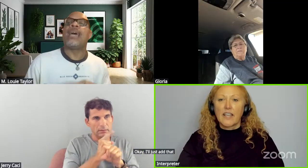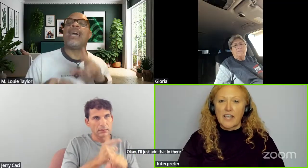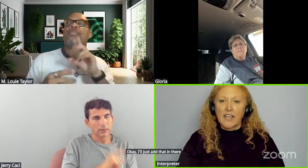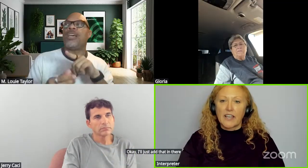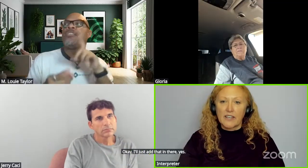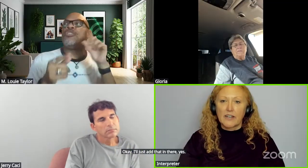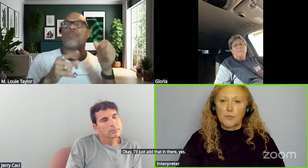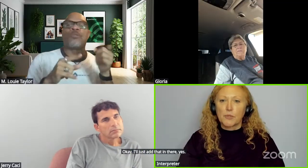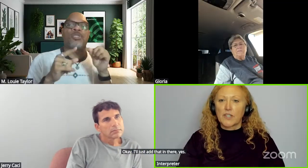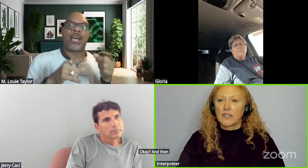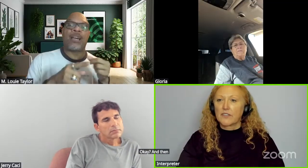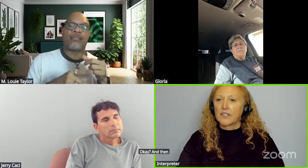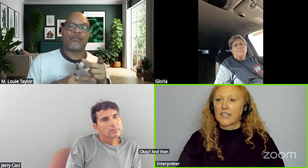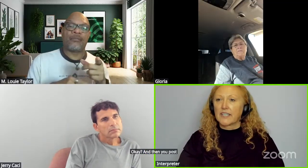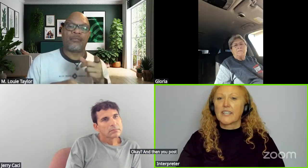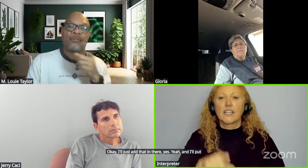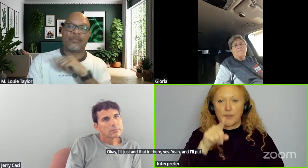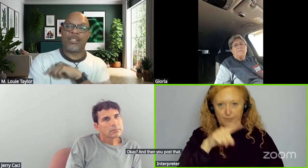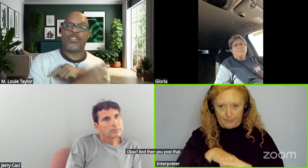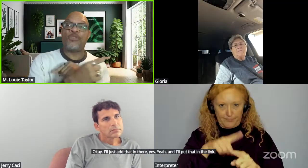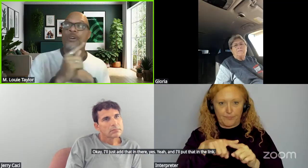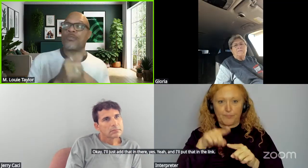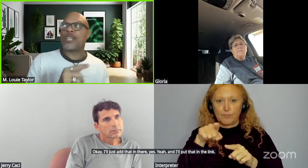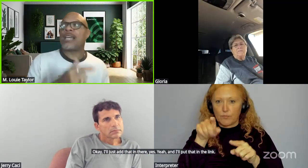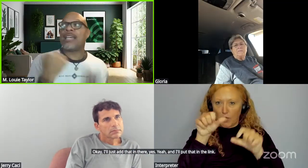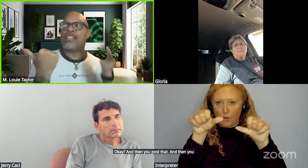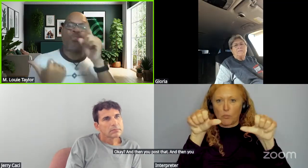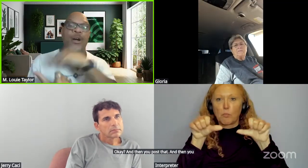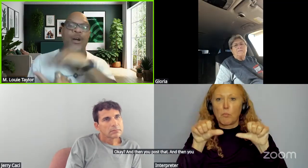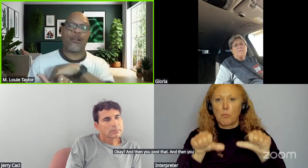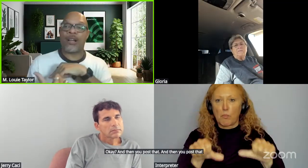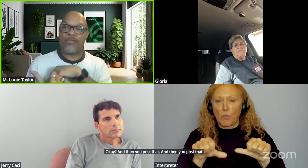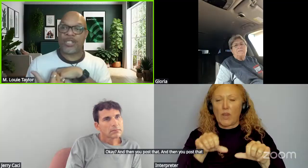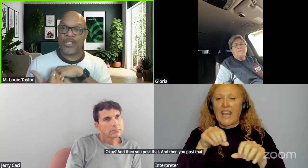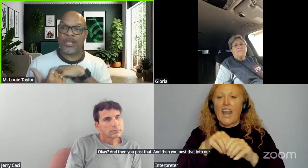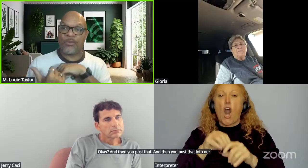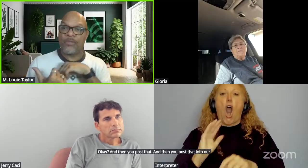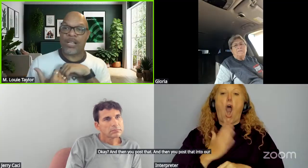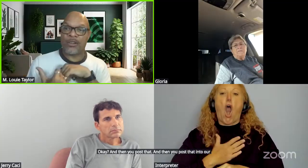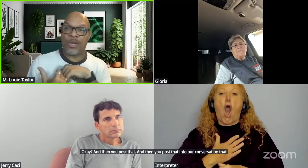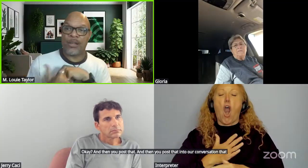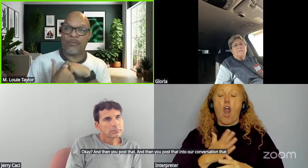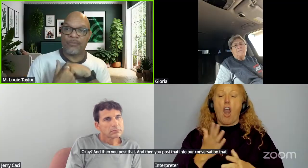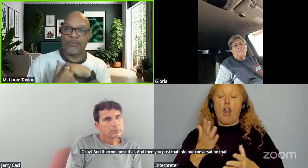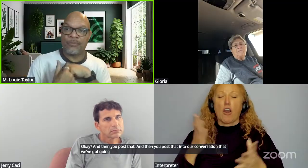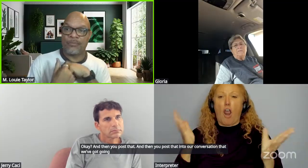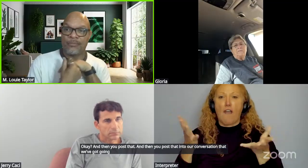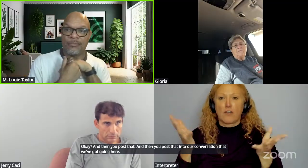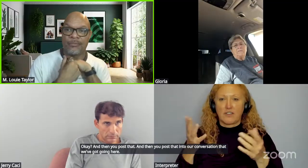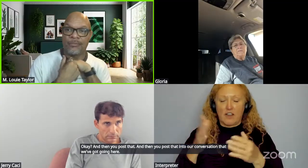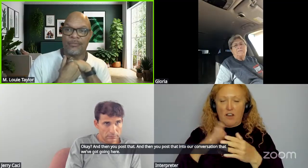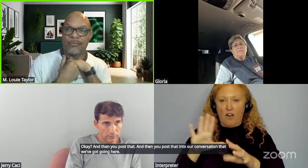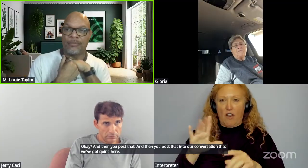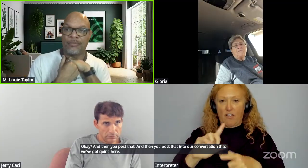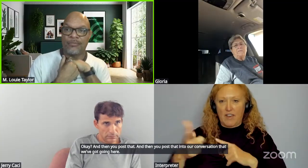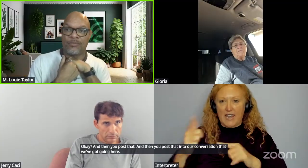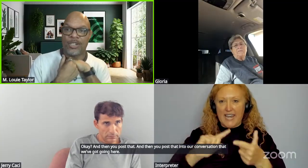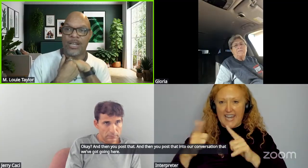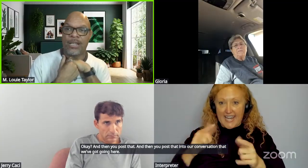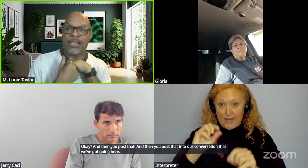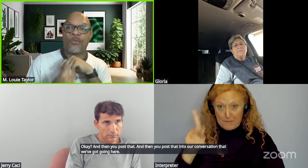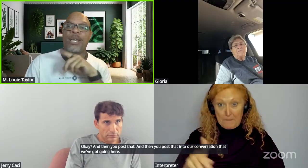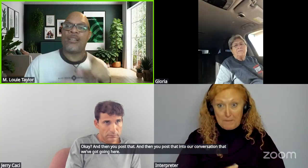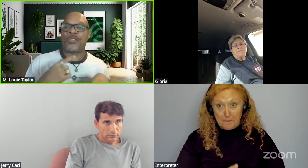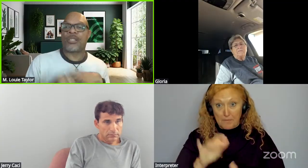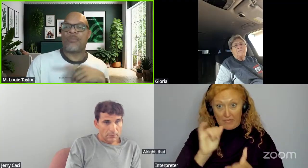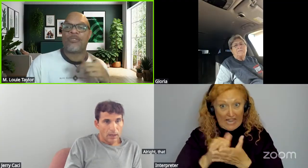Okay. And then you I'll put post that in the link. And then you post that into our conversation that we've got going here. All right.